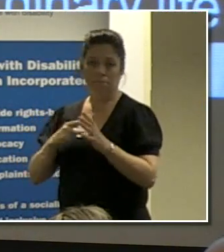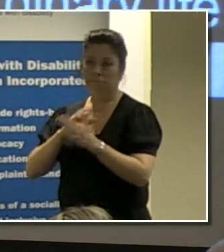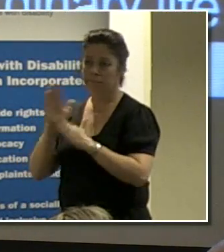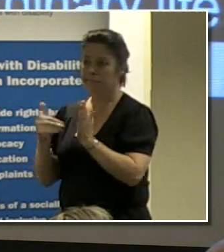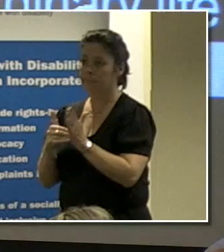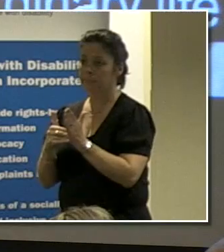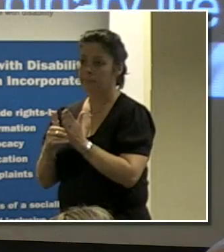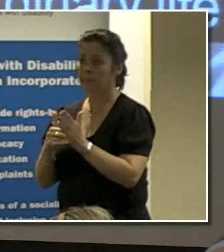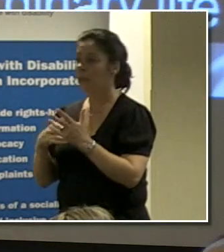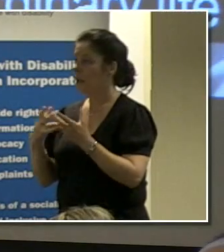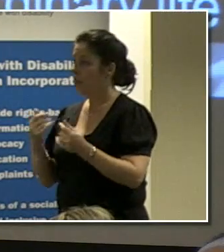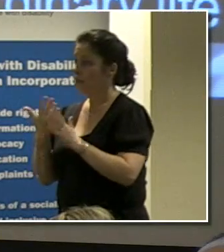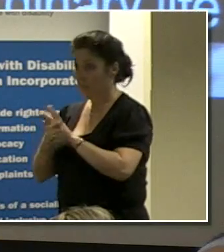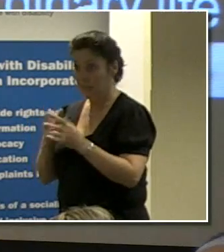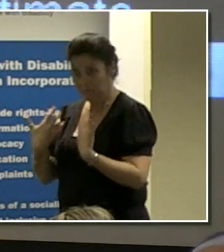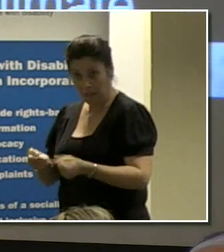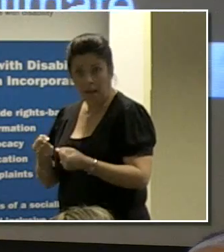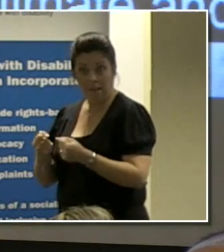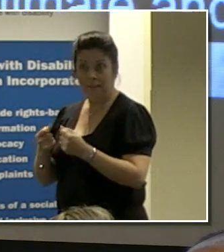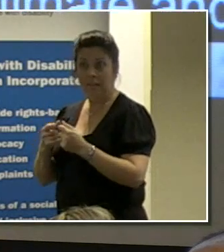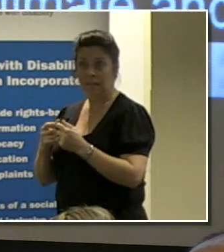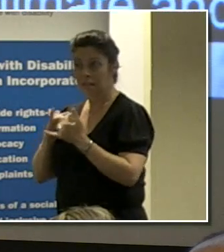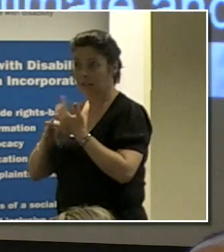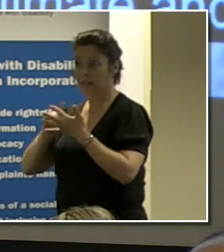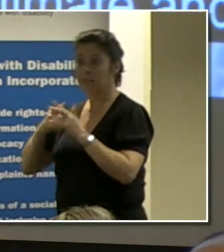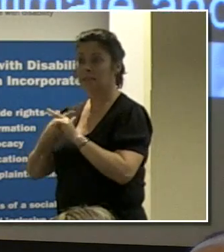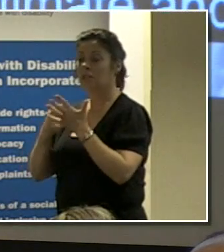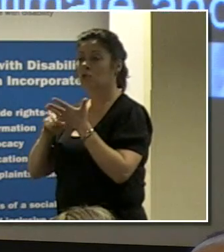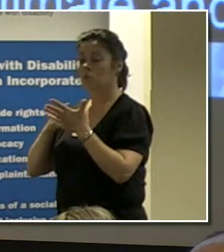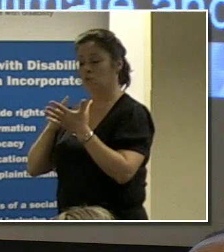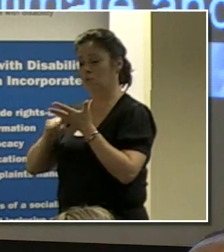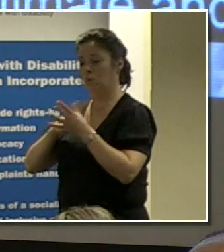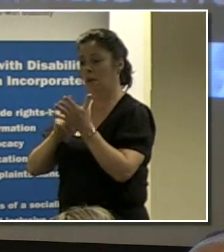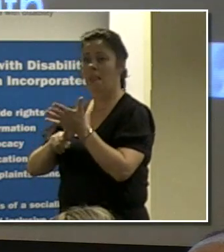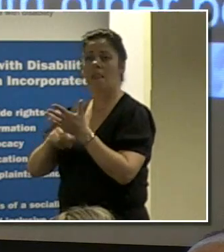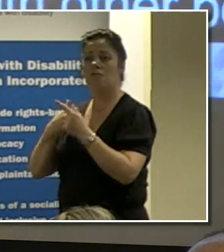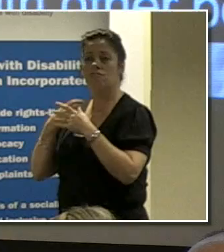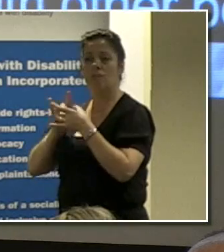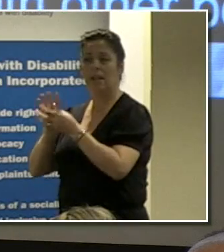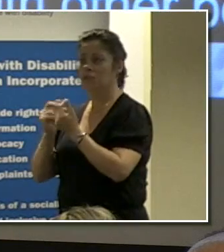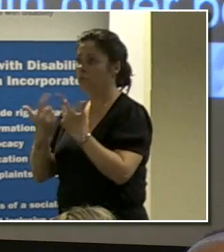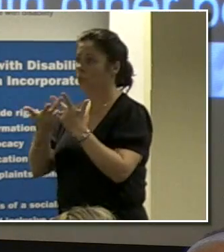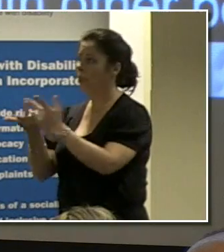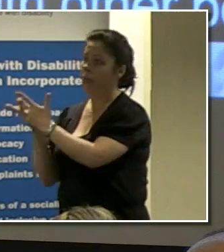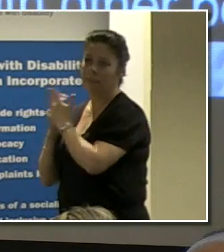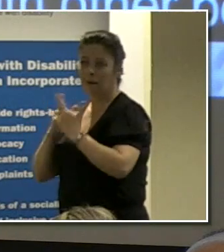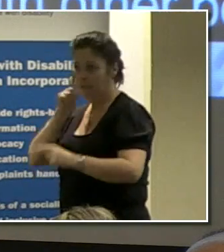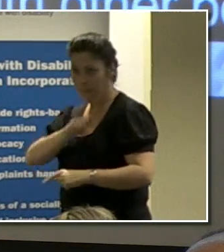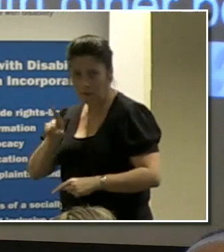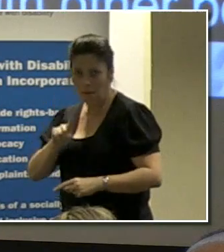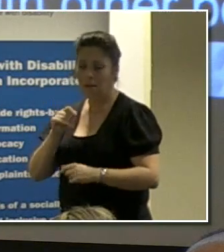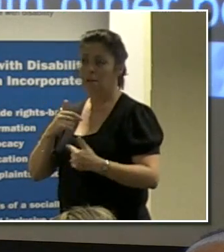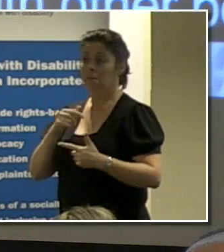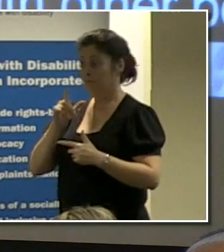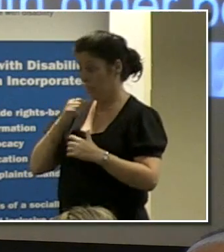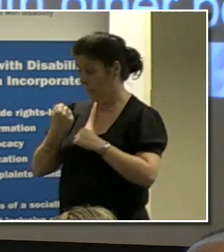that includes intimate and sexual relations with other people, and that the support